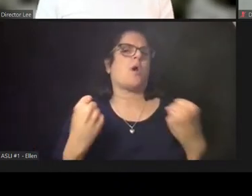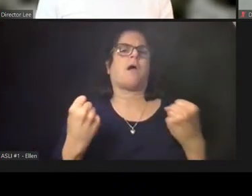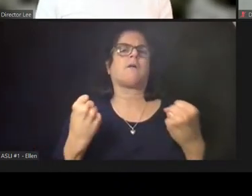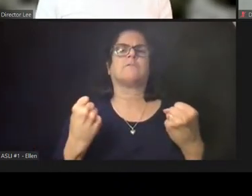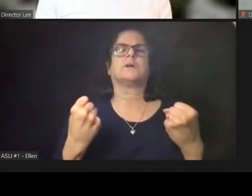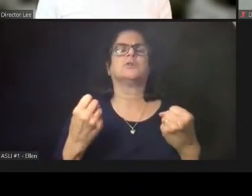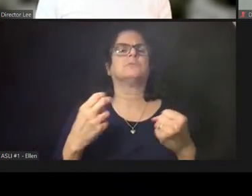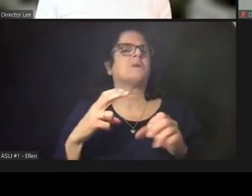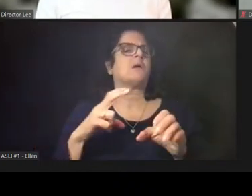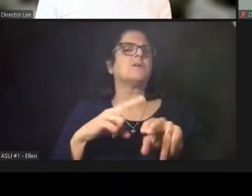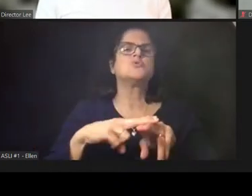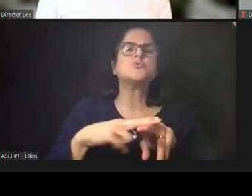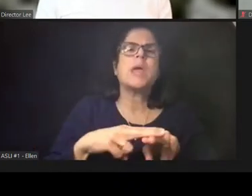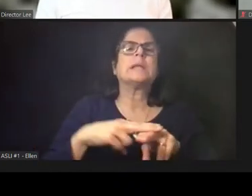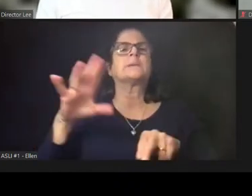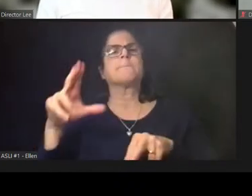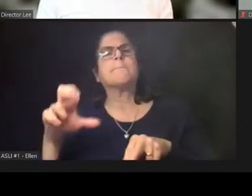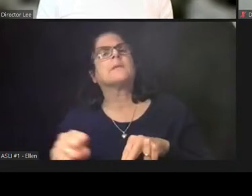life.